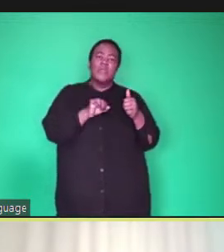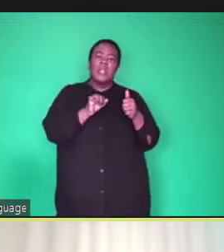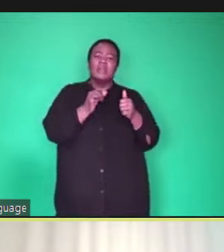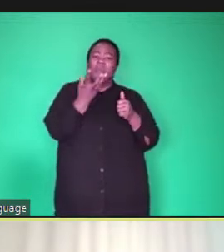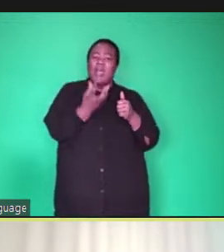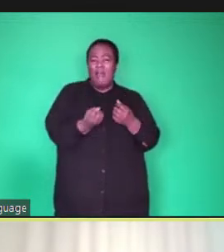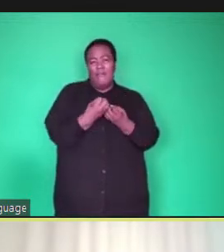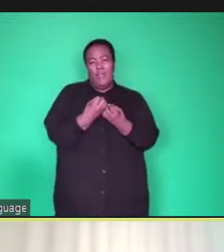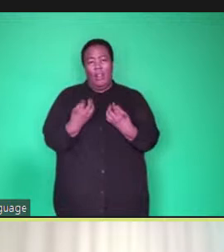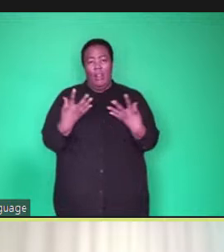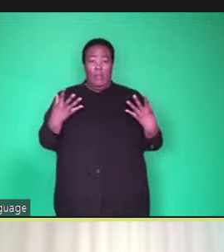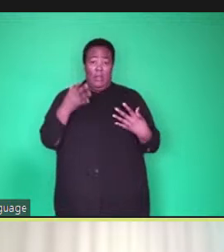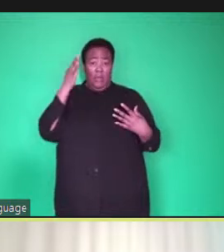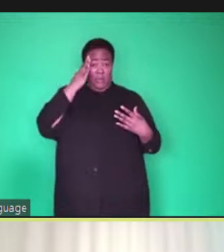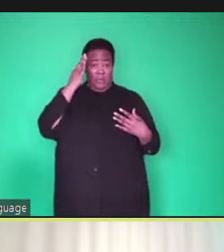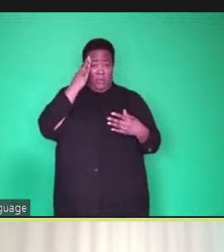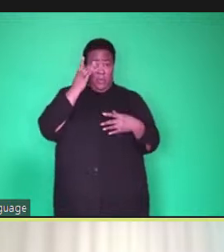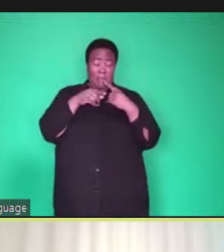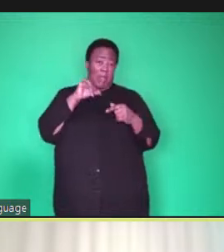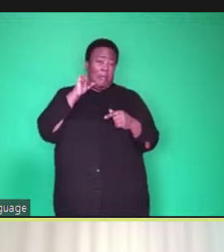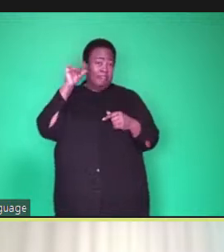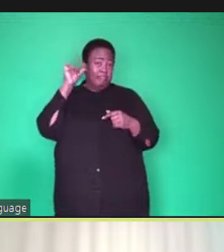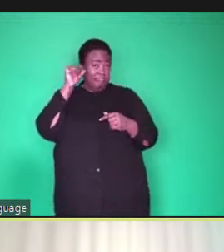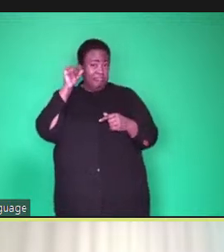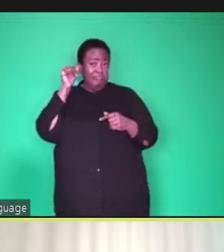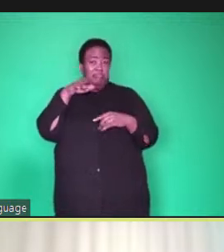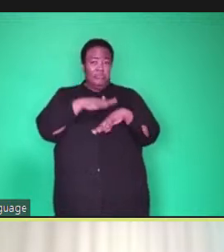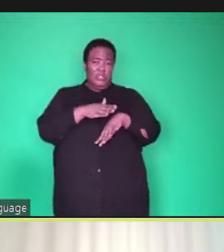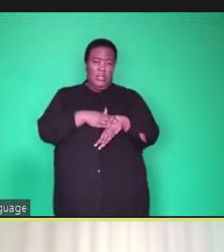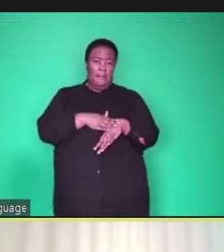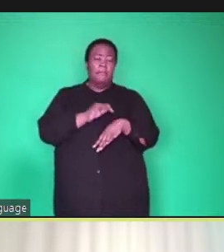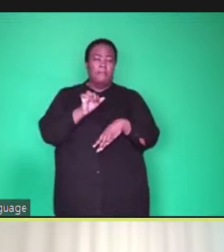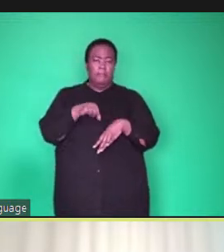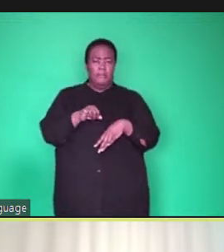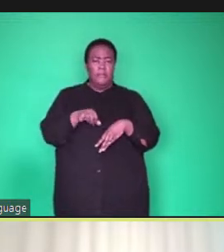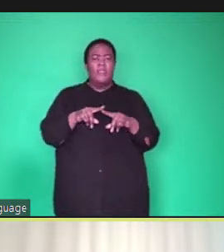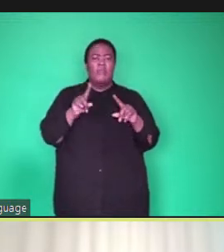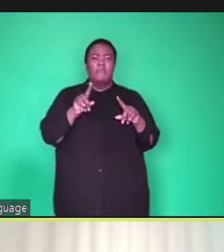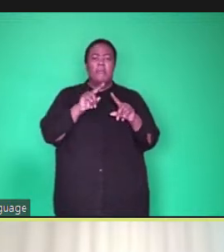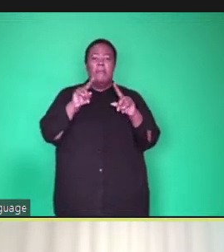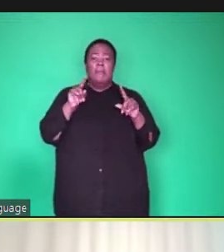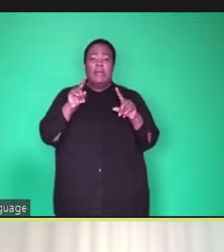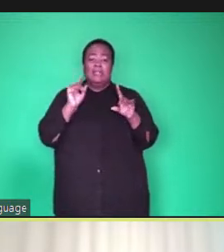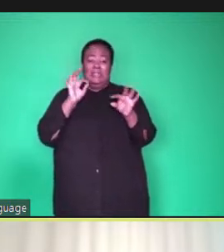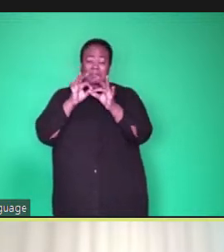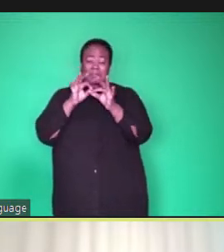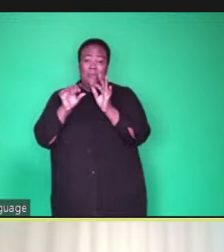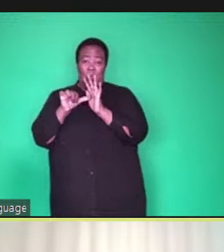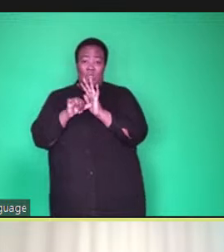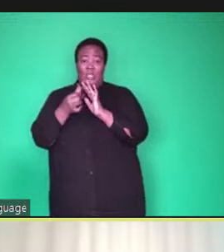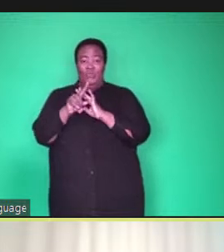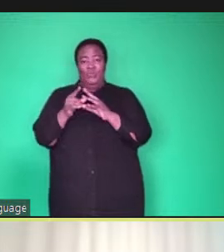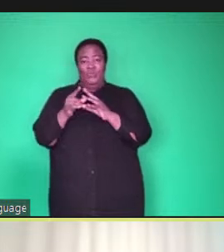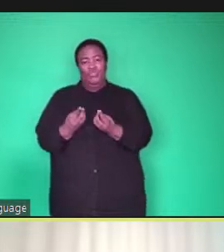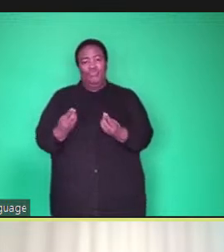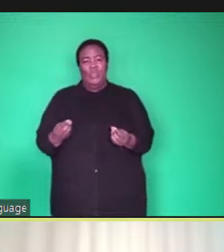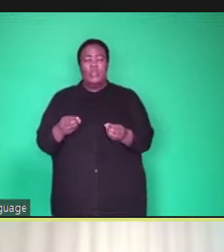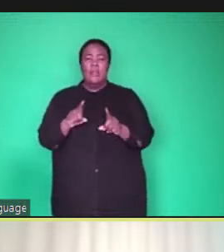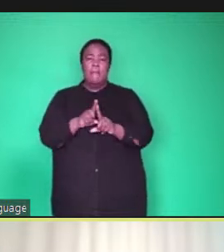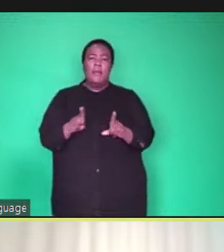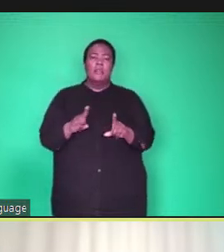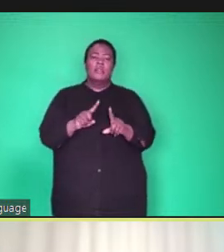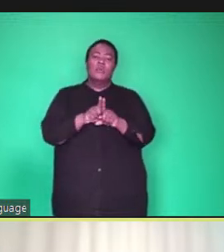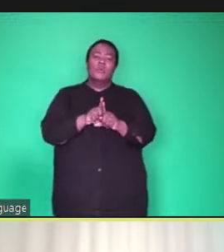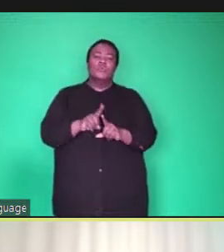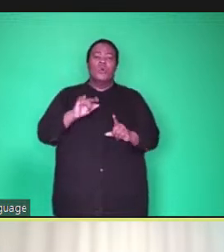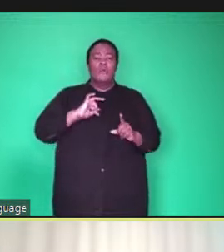adult migration in the post-apartheid era, and which is significant for children. that there's been a rise in the share of female labour migrants, and